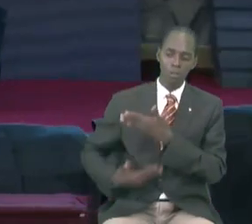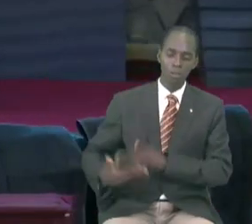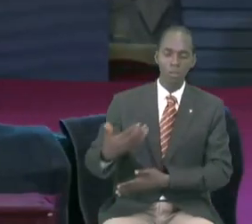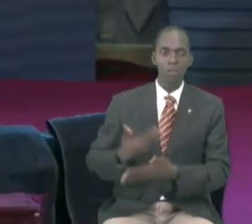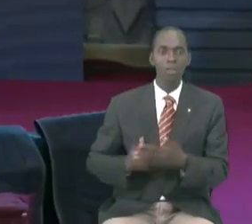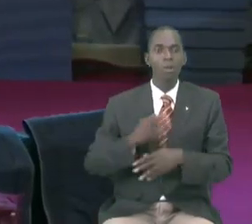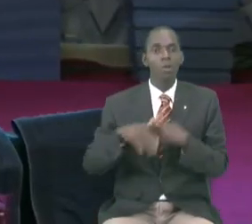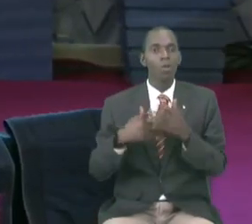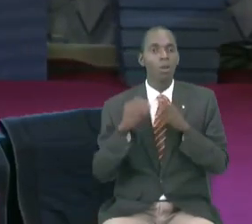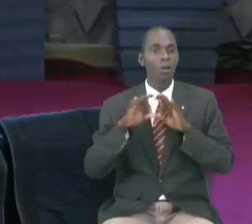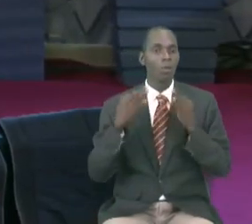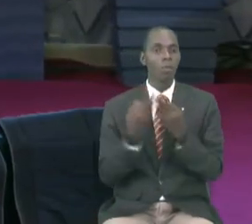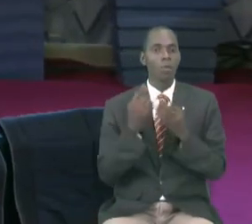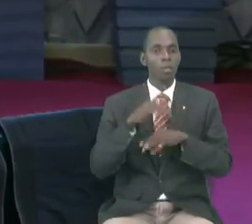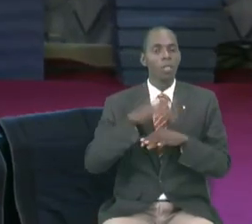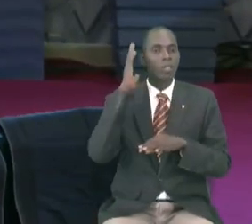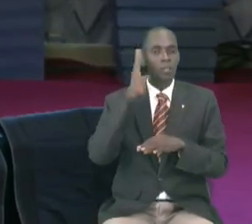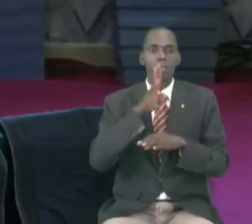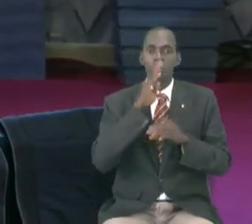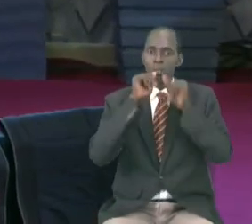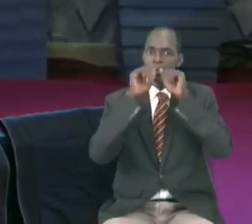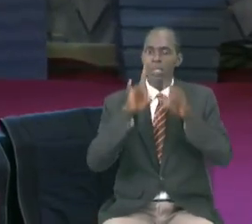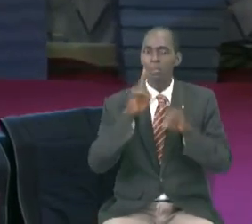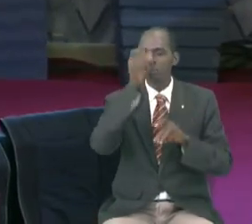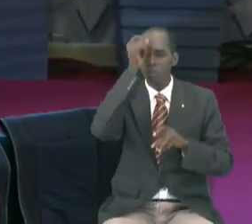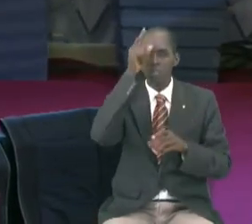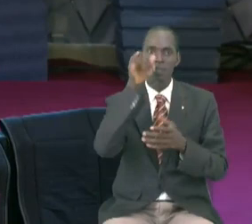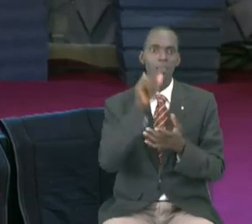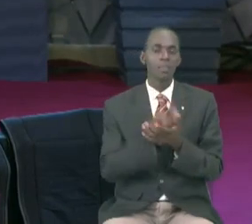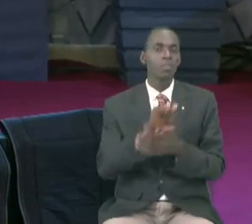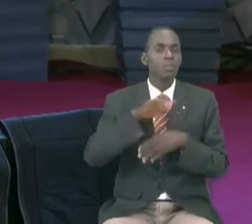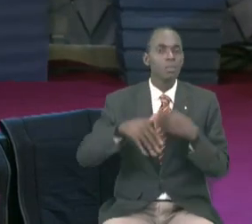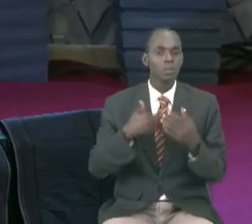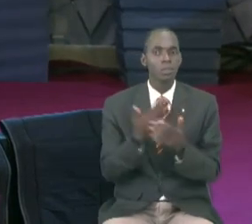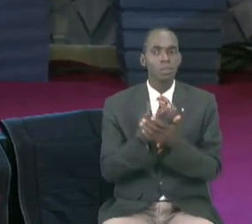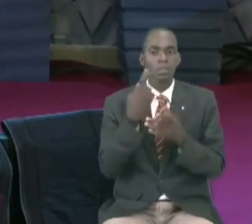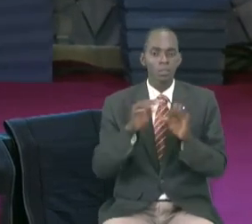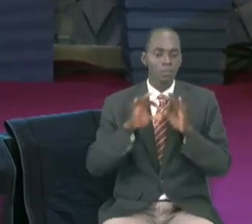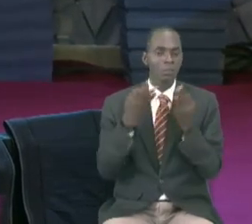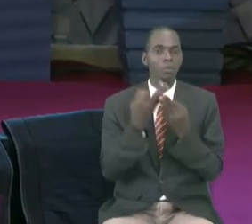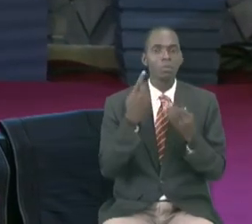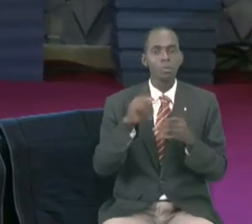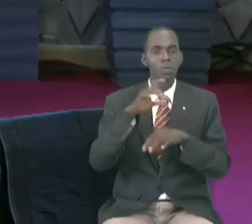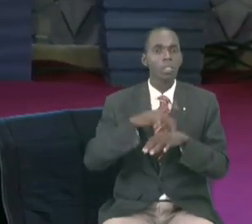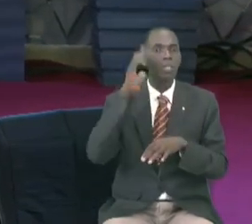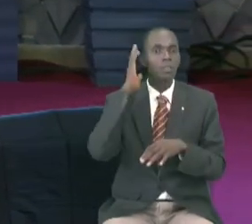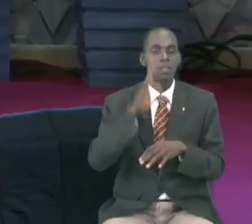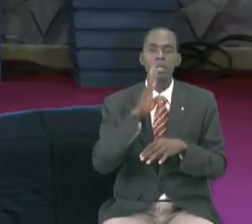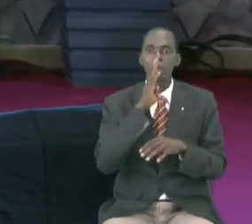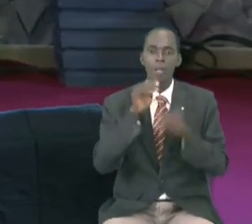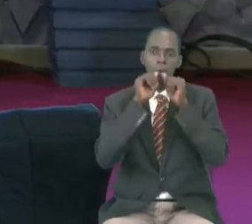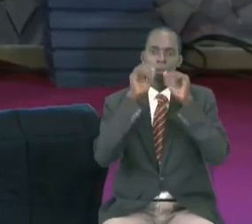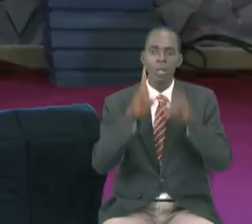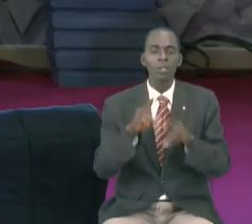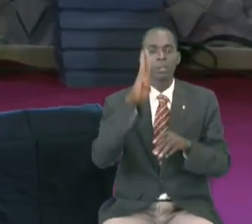be blessed by the progenitors, by the descendants of Abraham. And here is one of